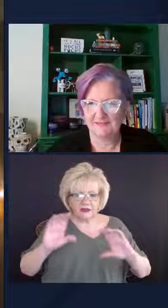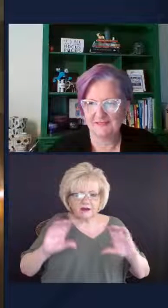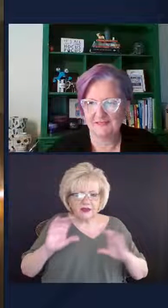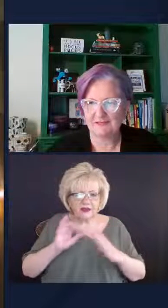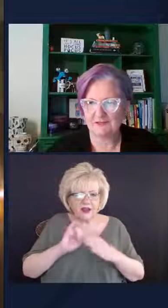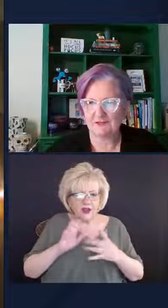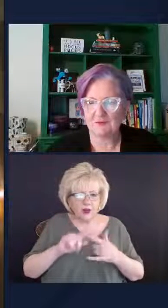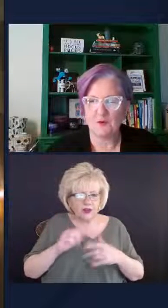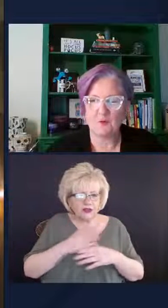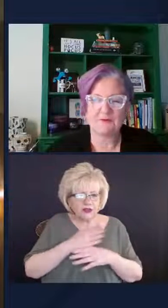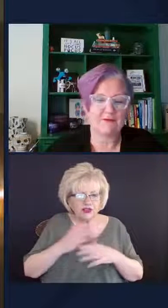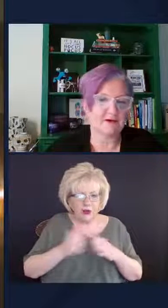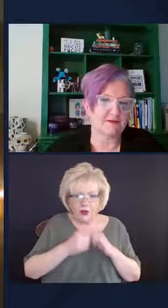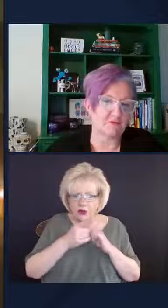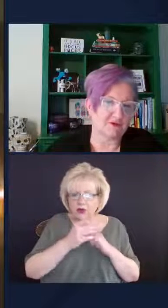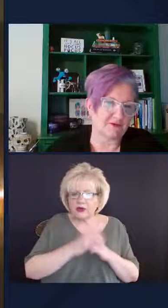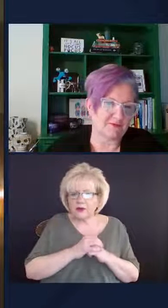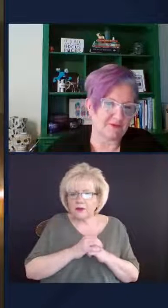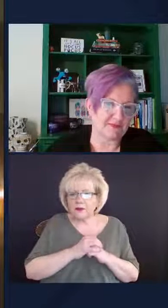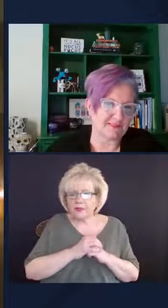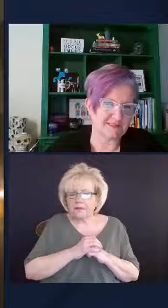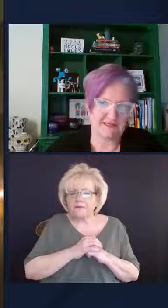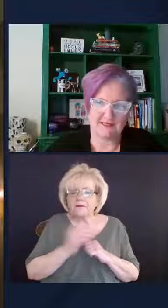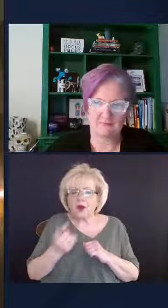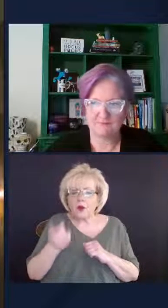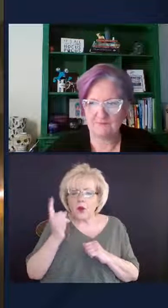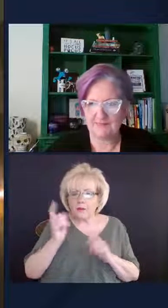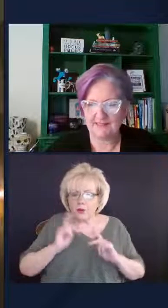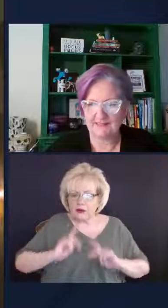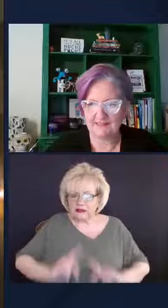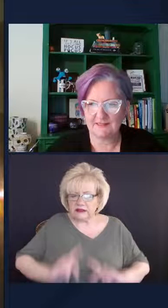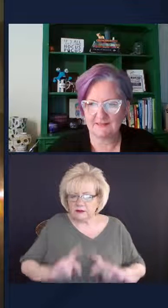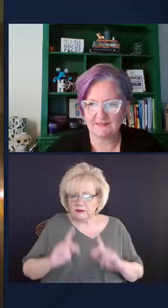know. Hmm. So one of our